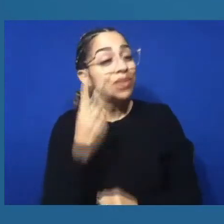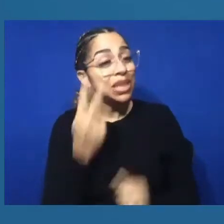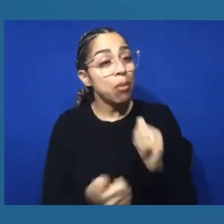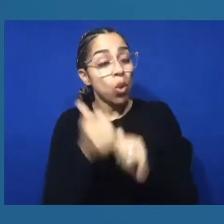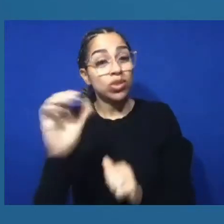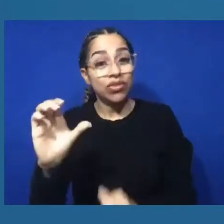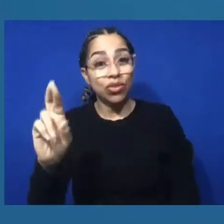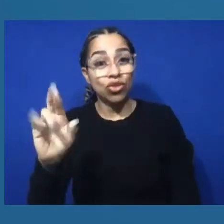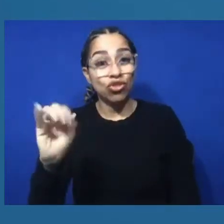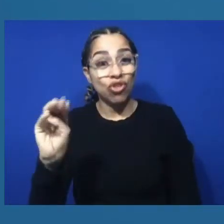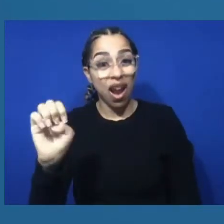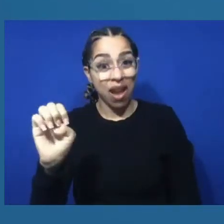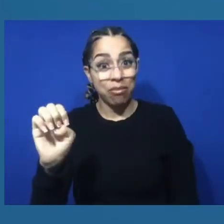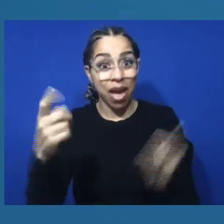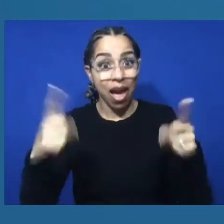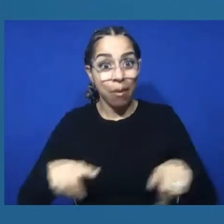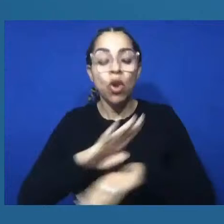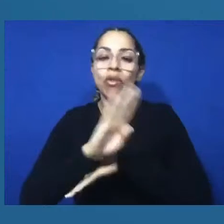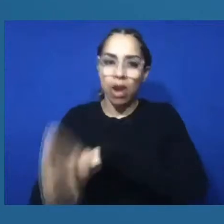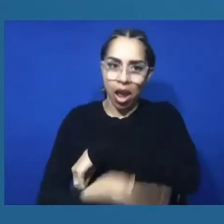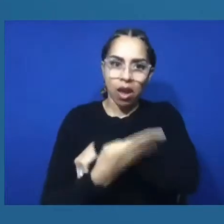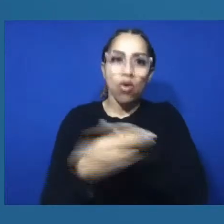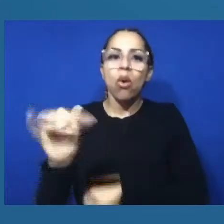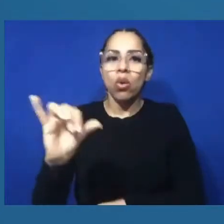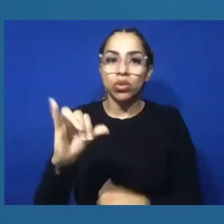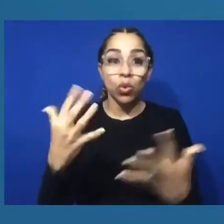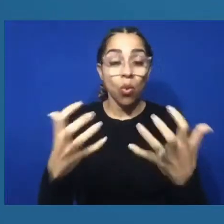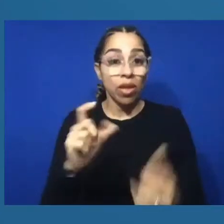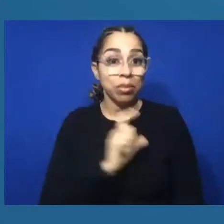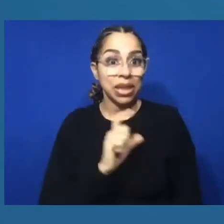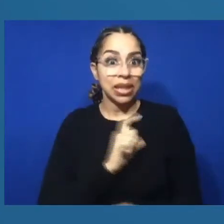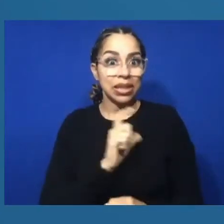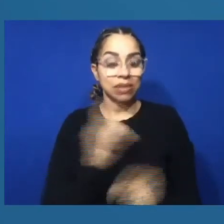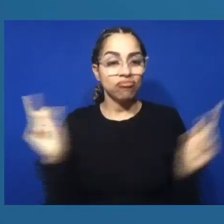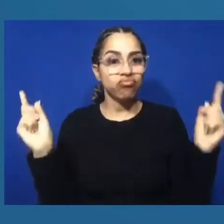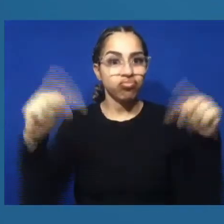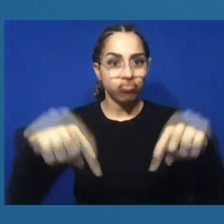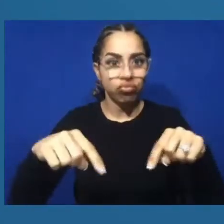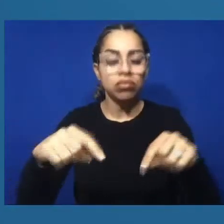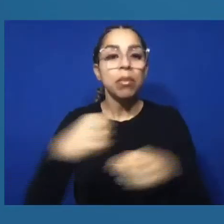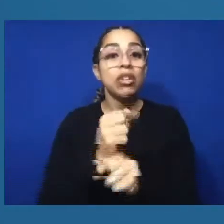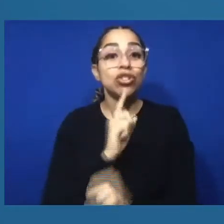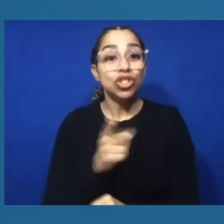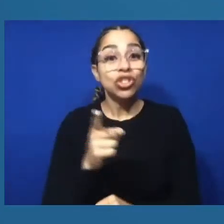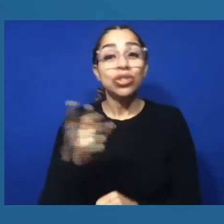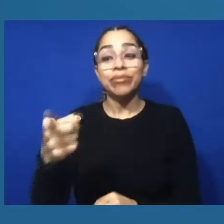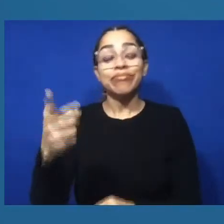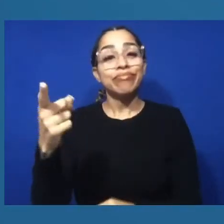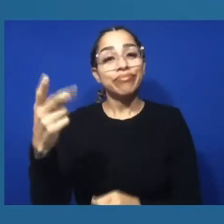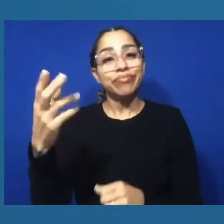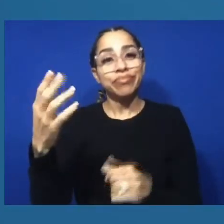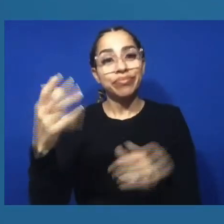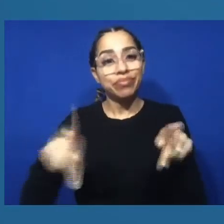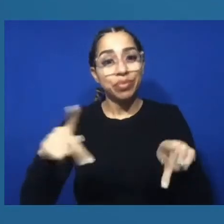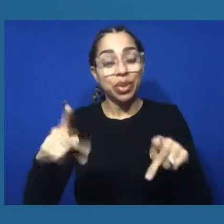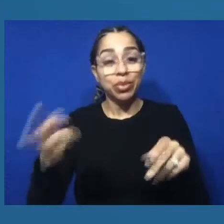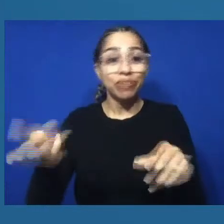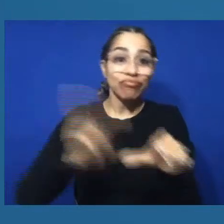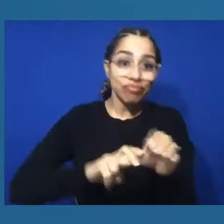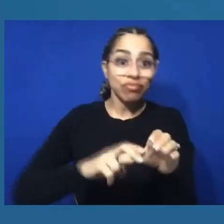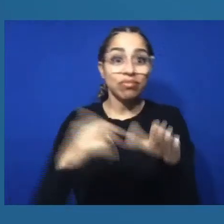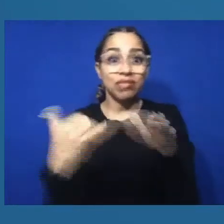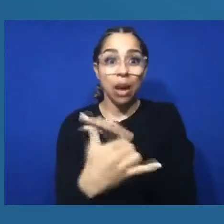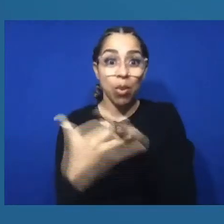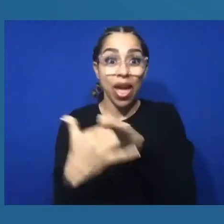the overnight hours. We also want to have the police deployed so they can make sure that when commuters get out in the morning, that the environment is safe, that those